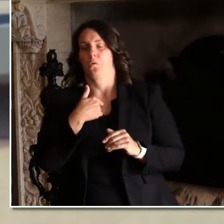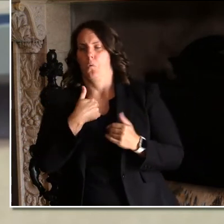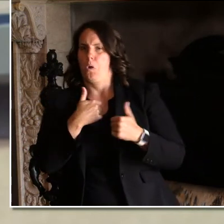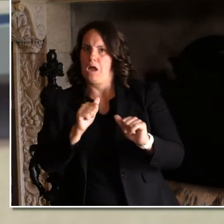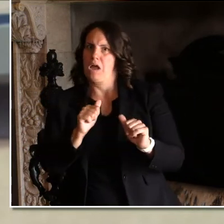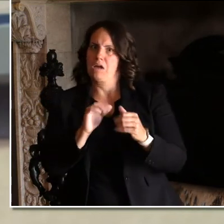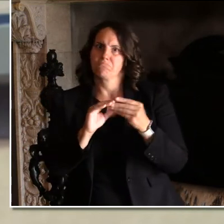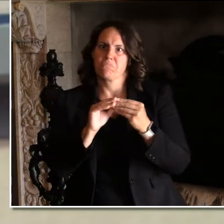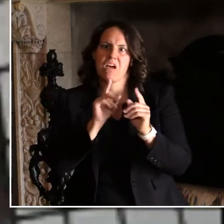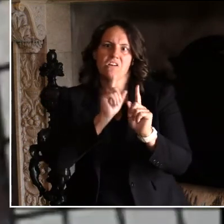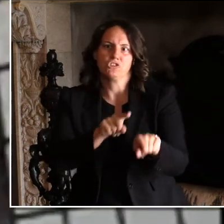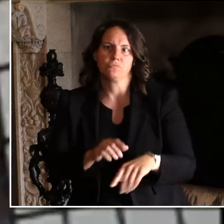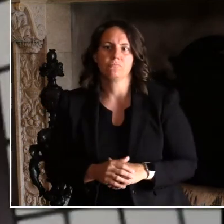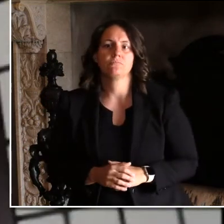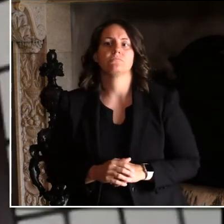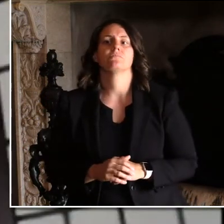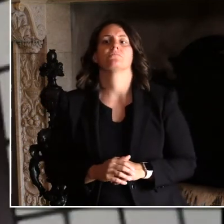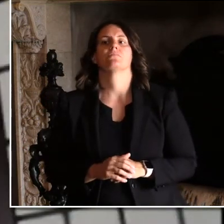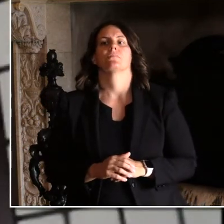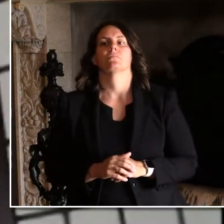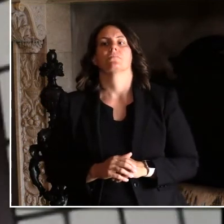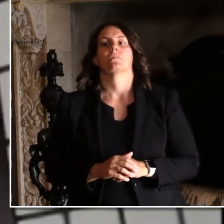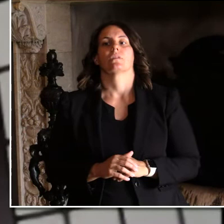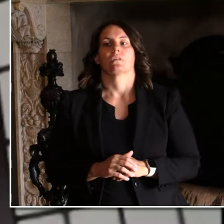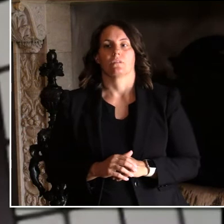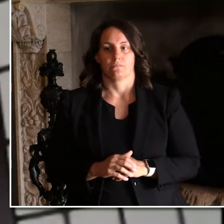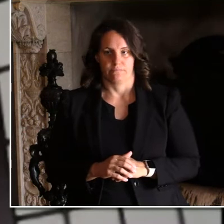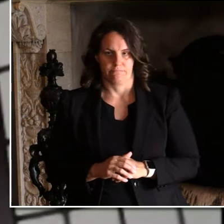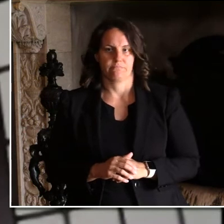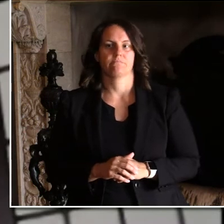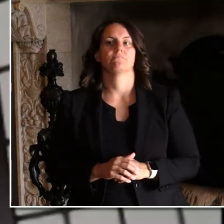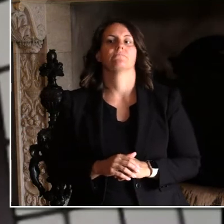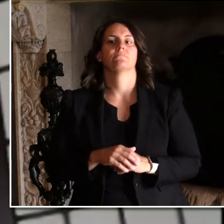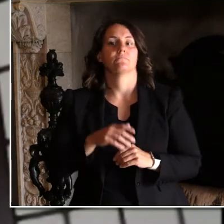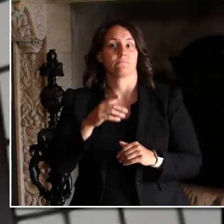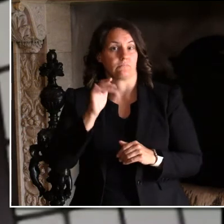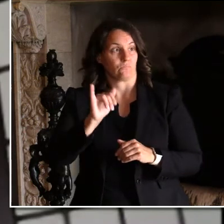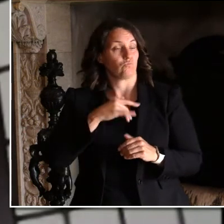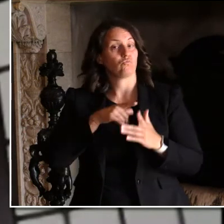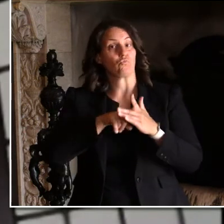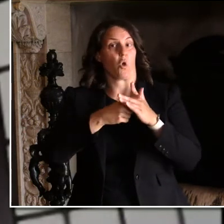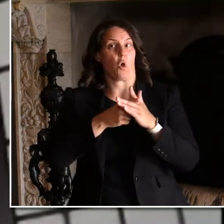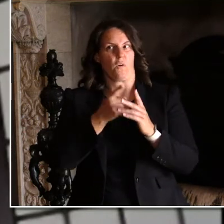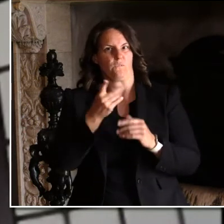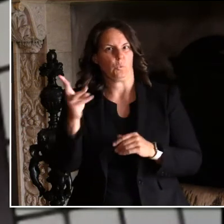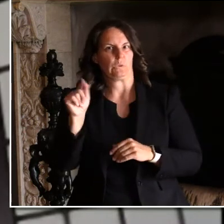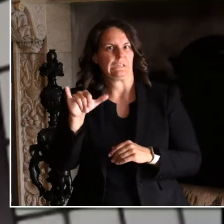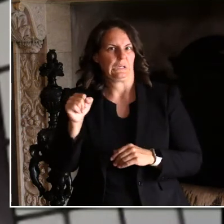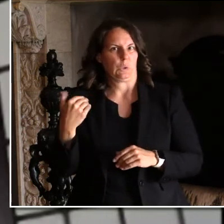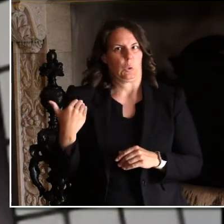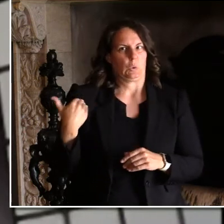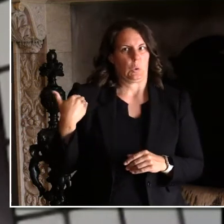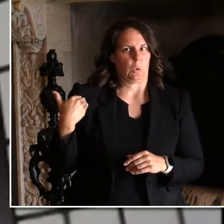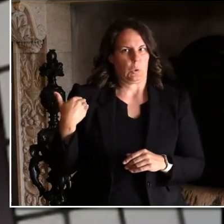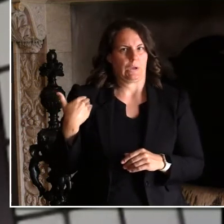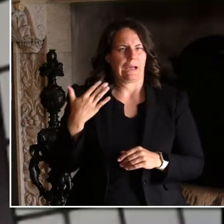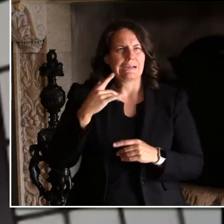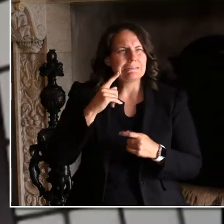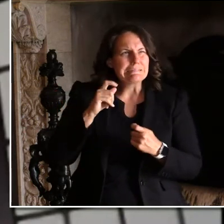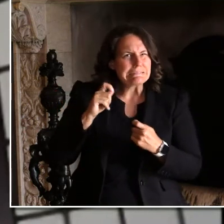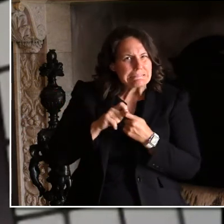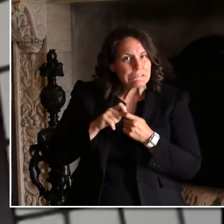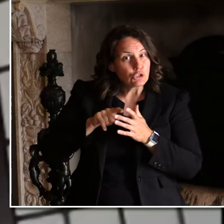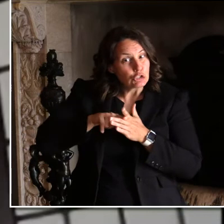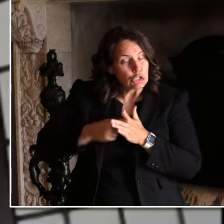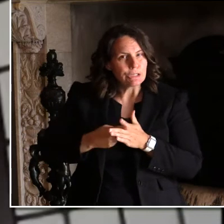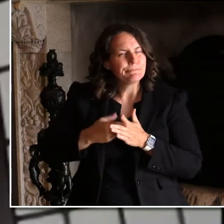out several days ago. I don't have the exact date of when it began piloting, but we